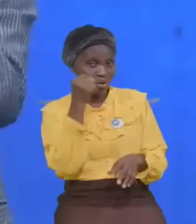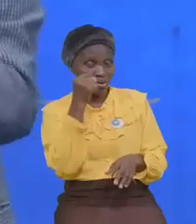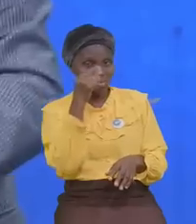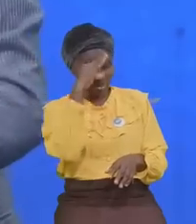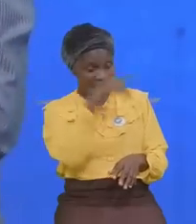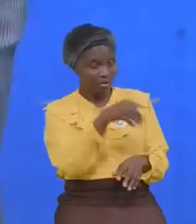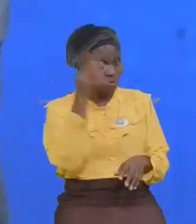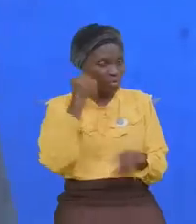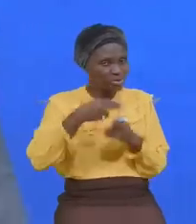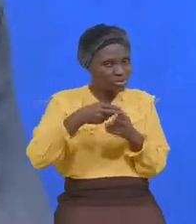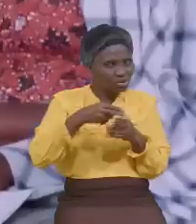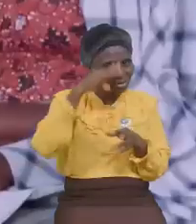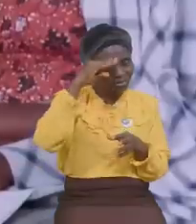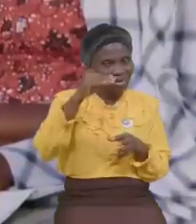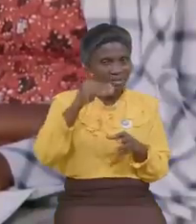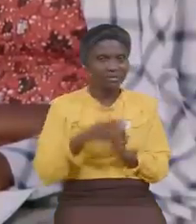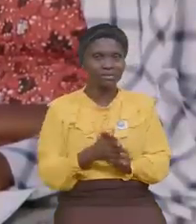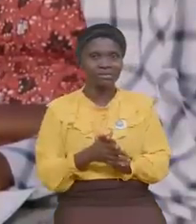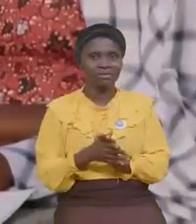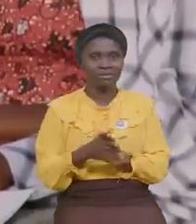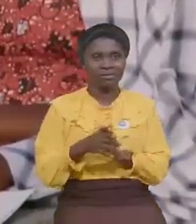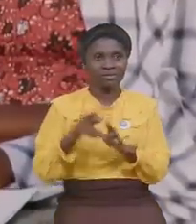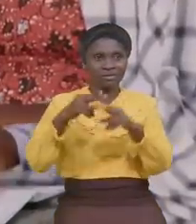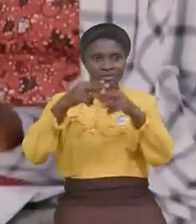little stature.